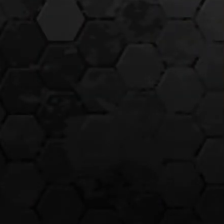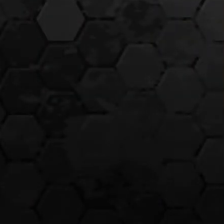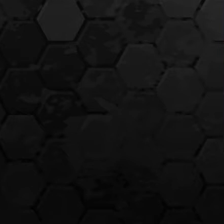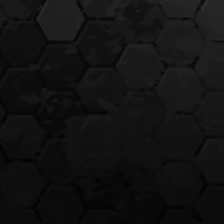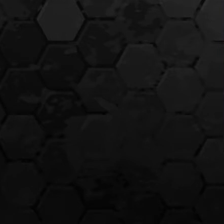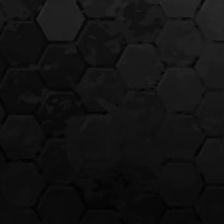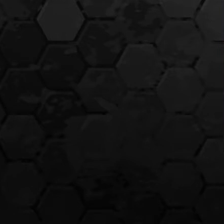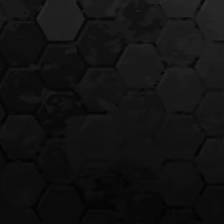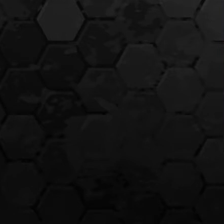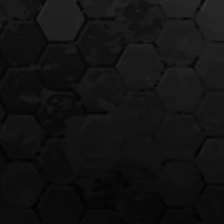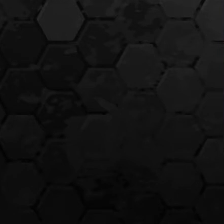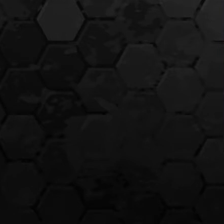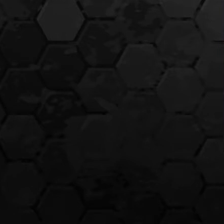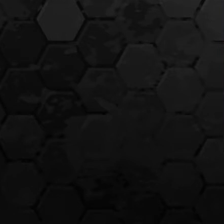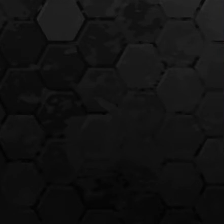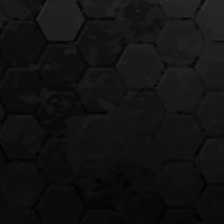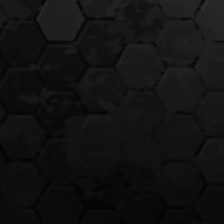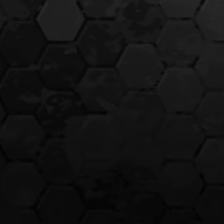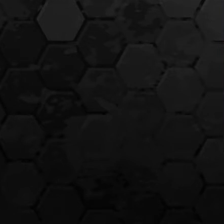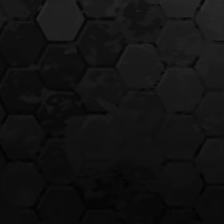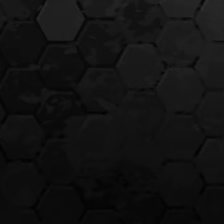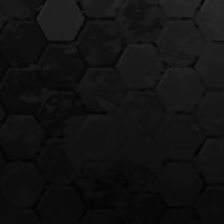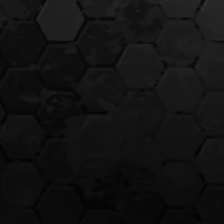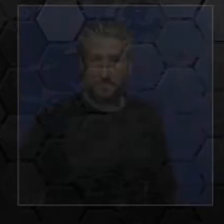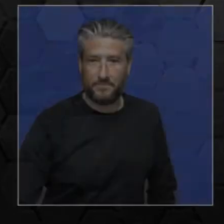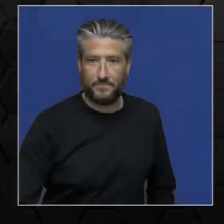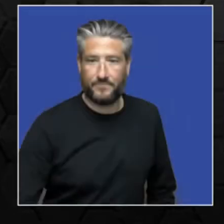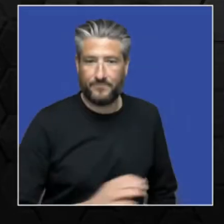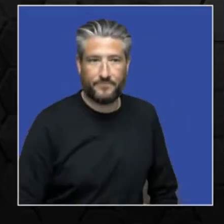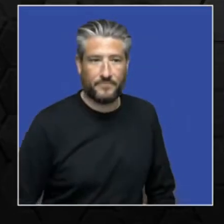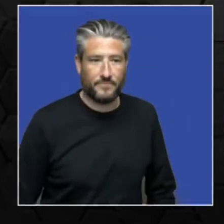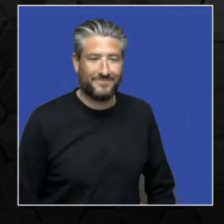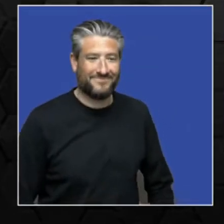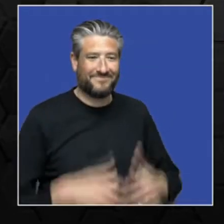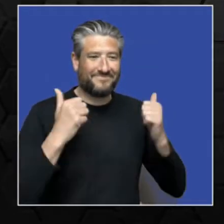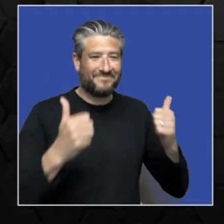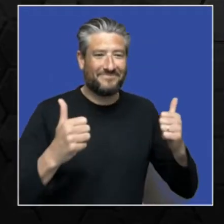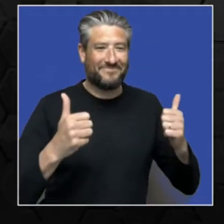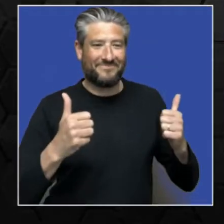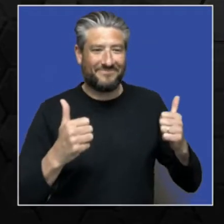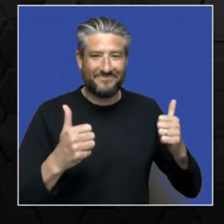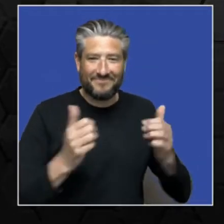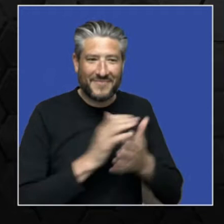Yeah, nice to be back. Hey, Luxley.